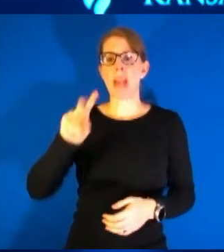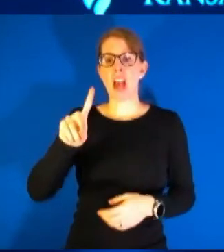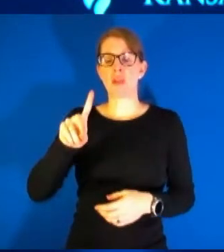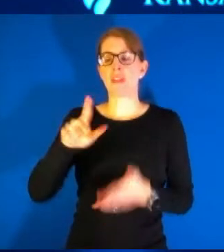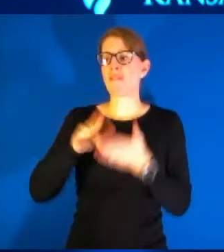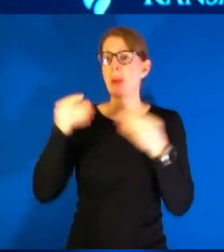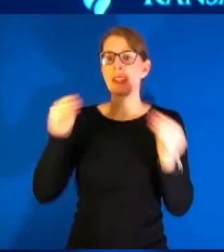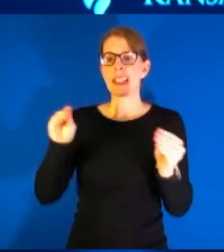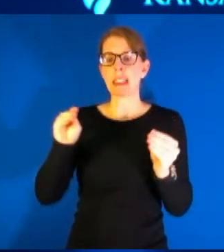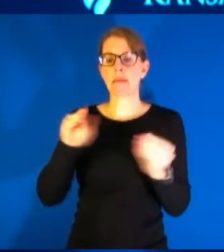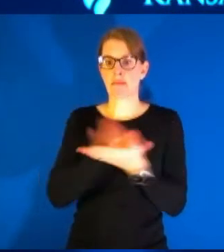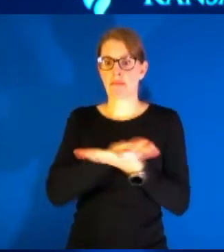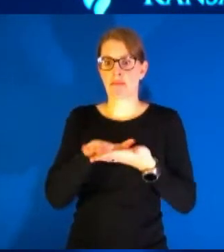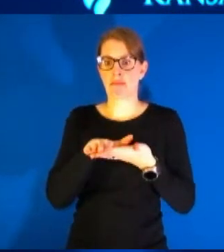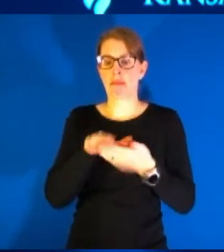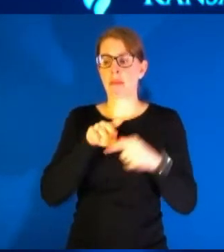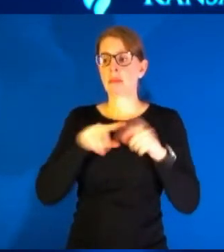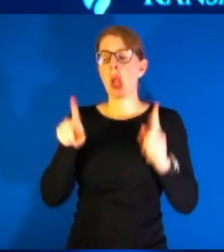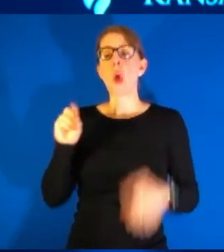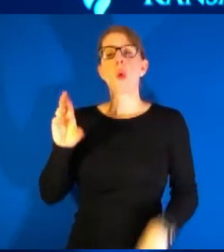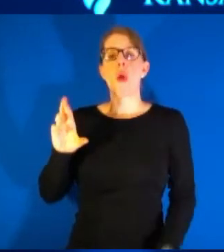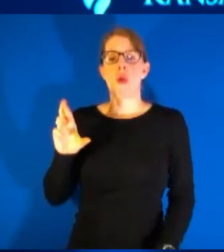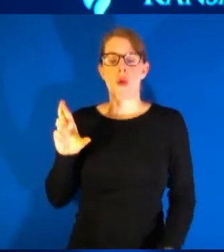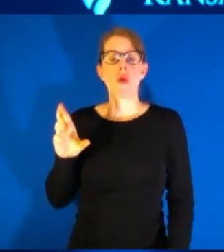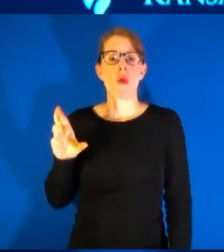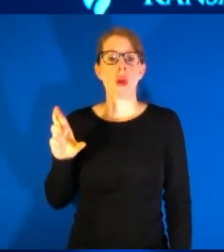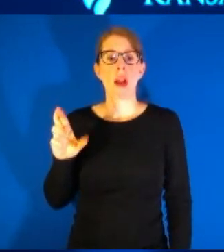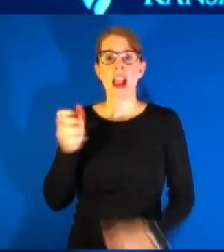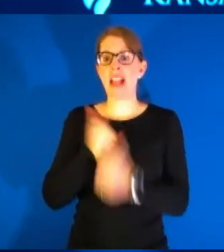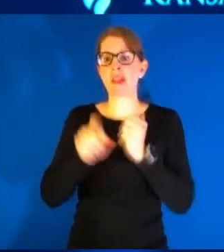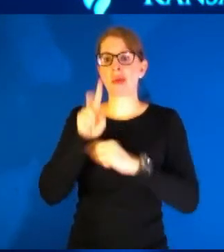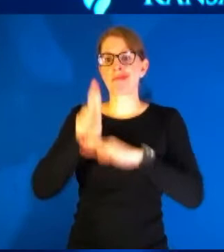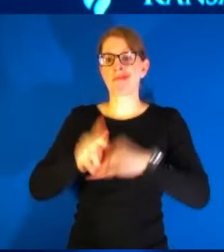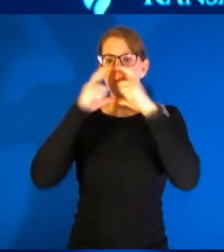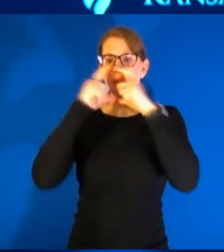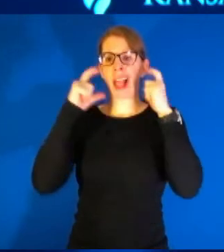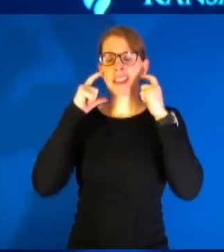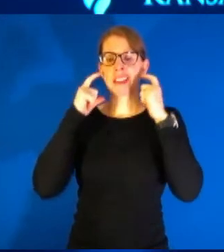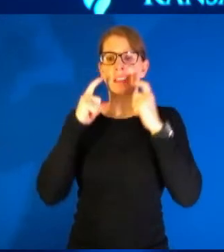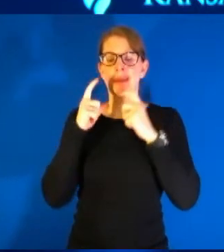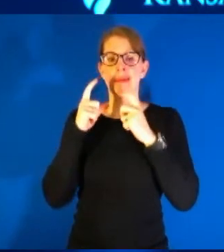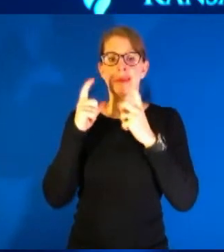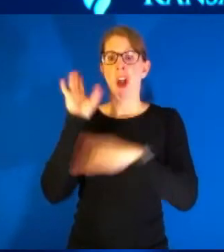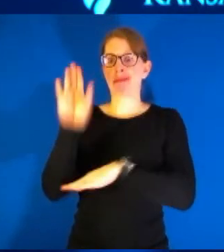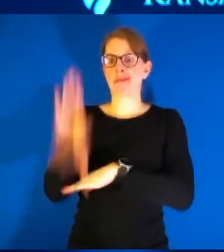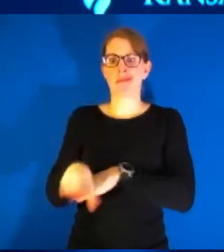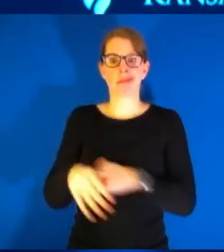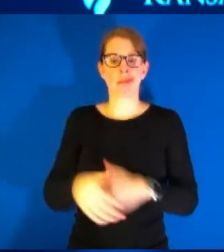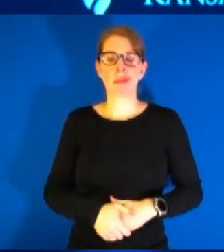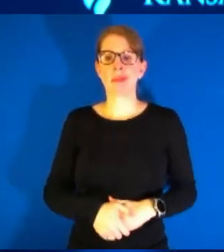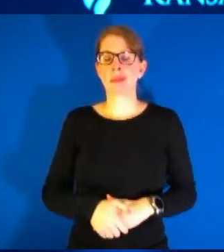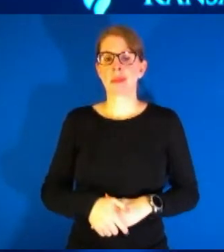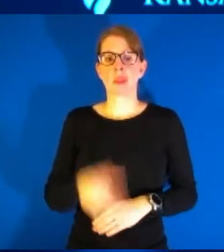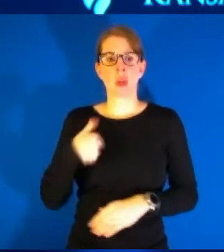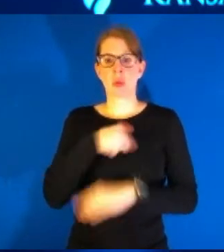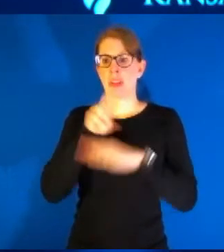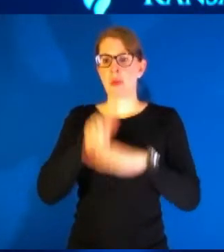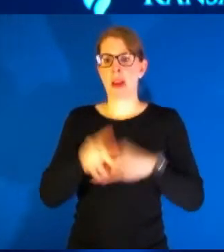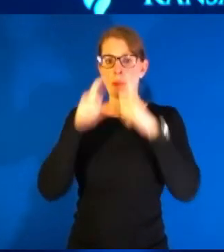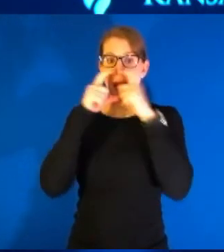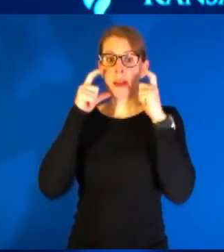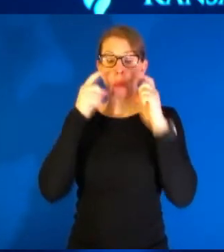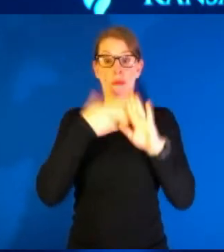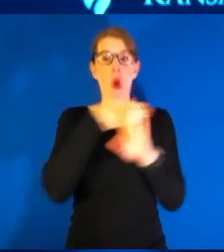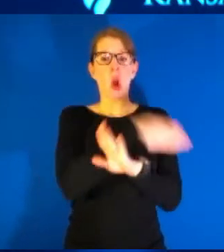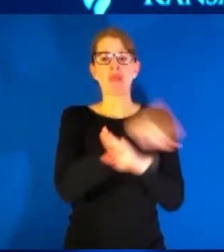talk about the OR, everybody's wearing masks there all the time. That's what we do. We wear masks. And not all the time before all this, that we were